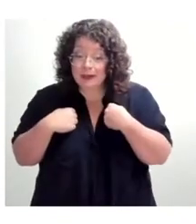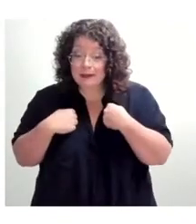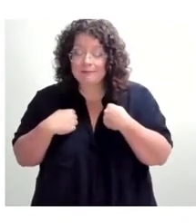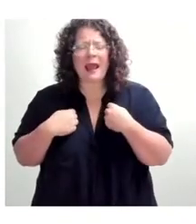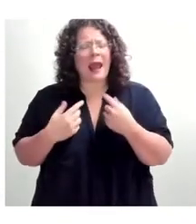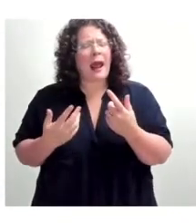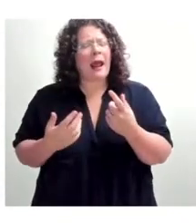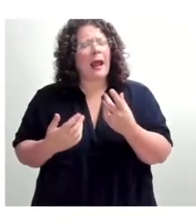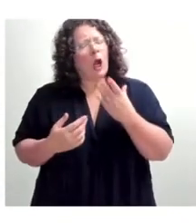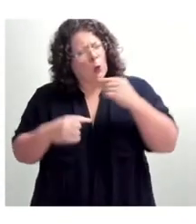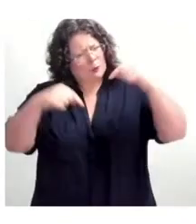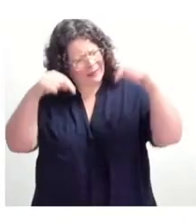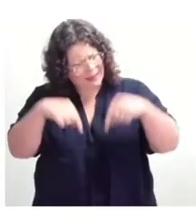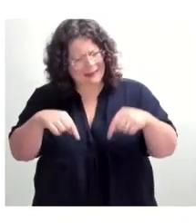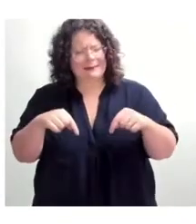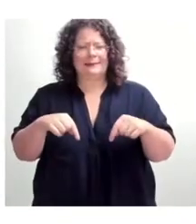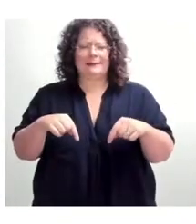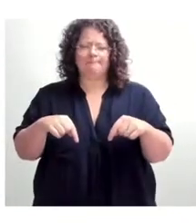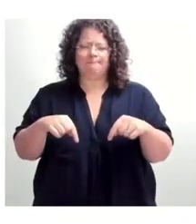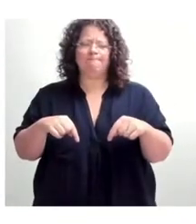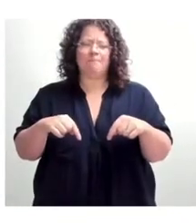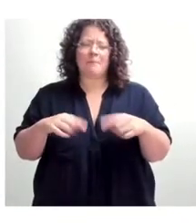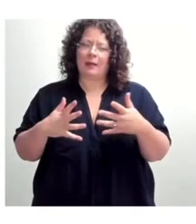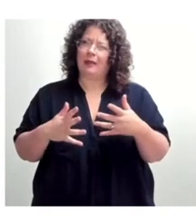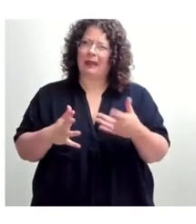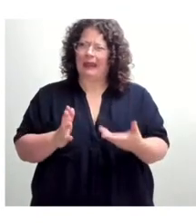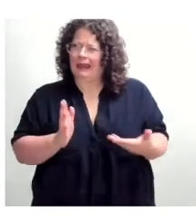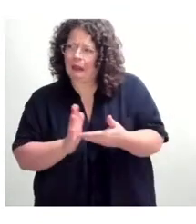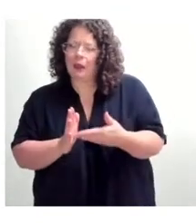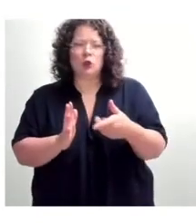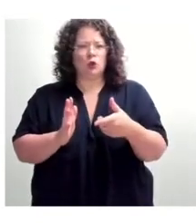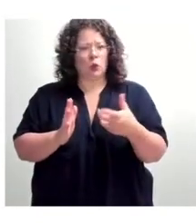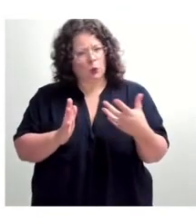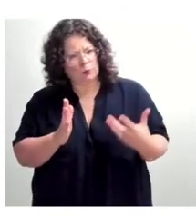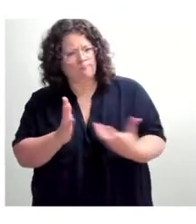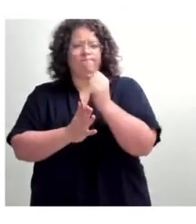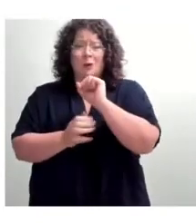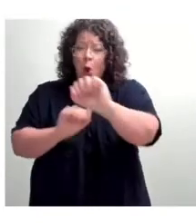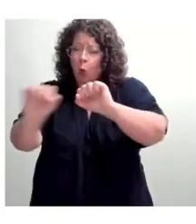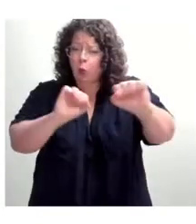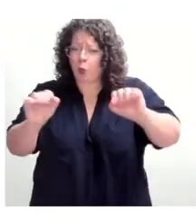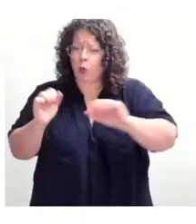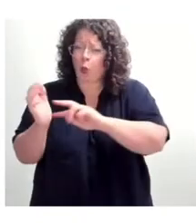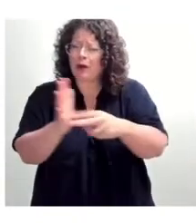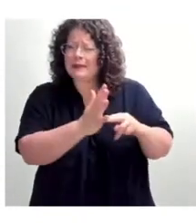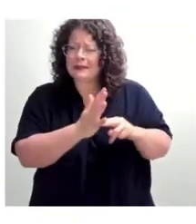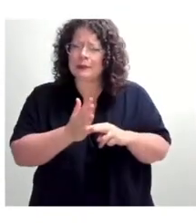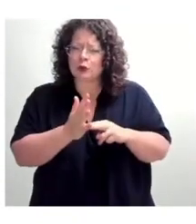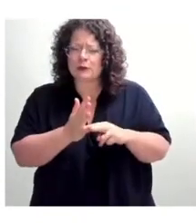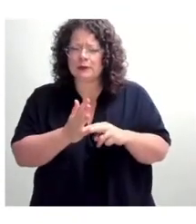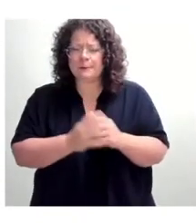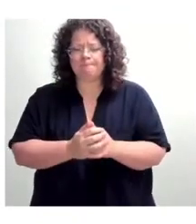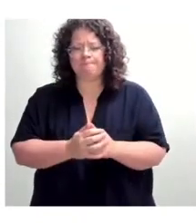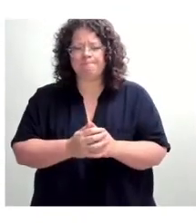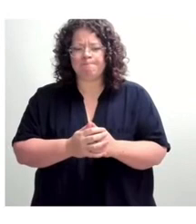your own organizations. You know, we need buy-in at all levels of the organization, but that starts right at the top and